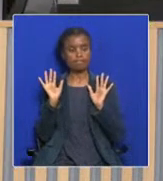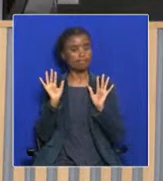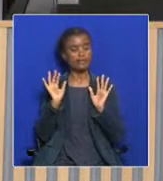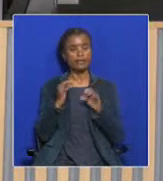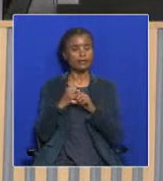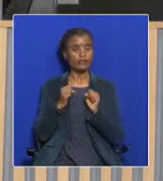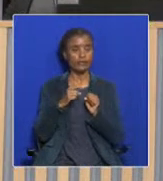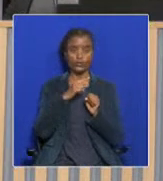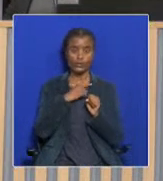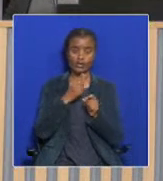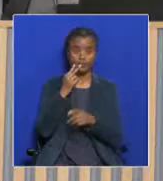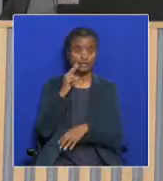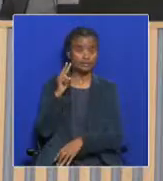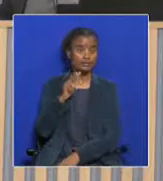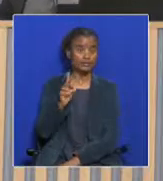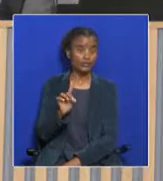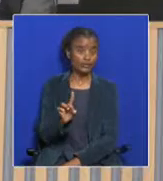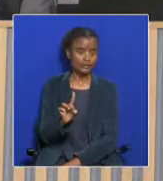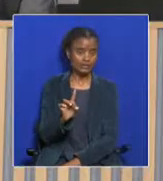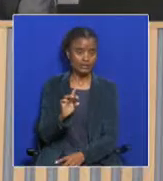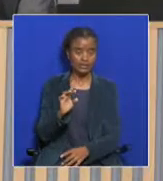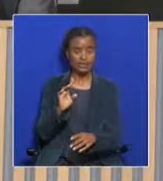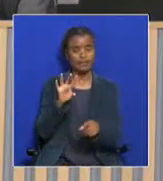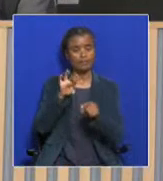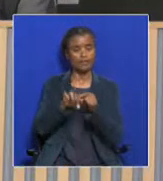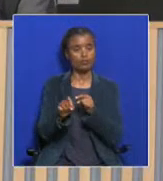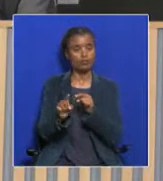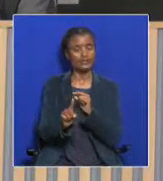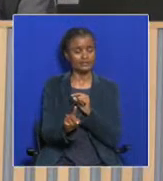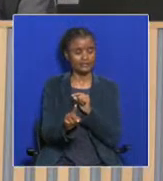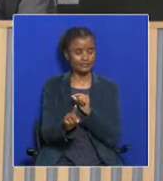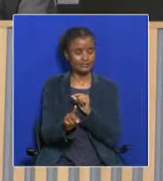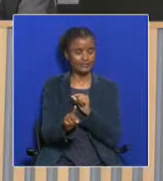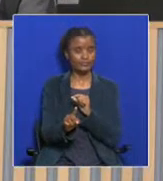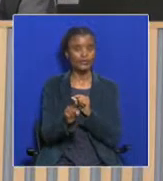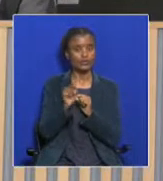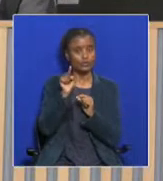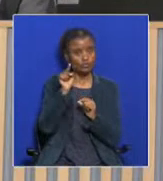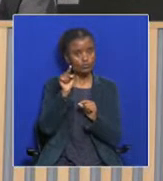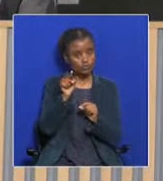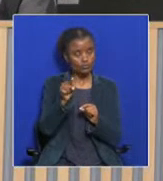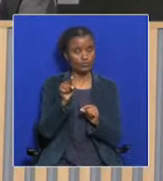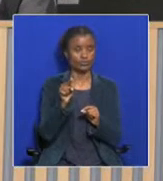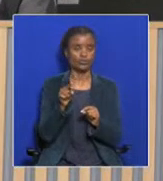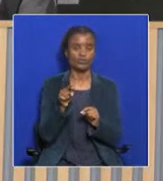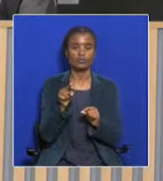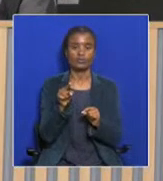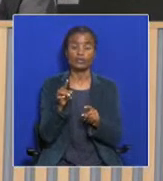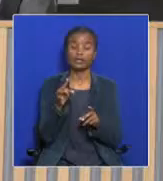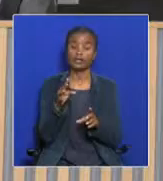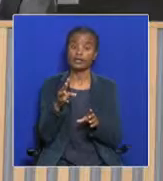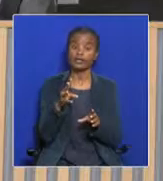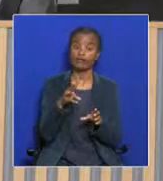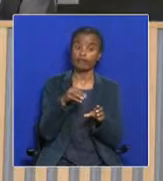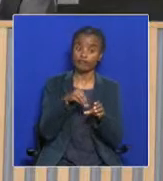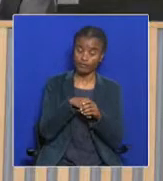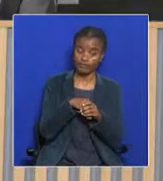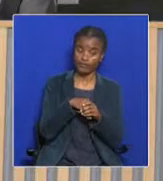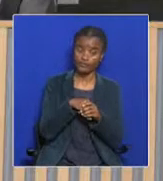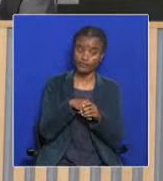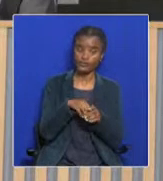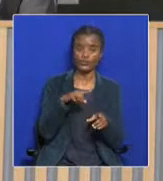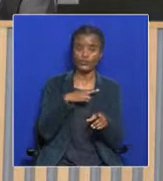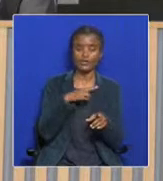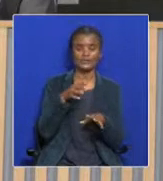gained, is that you were brought in and you gave an explanation why you